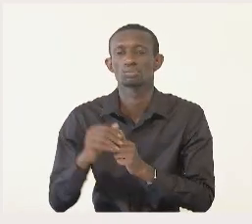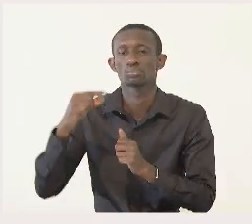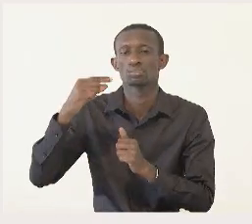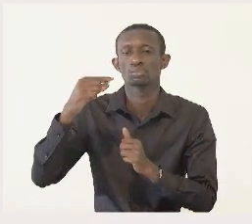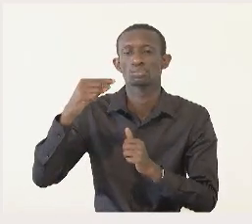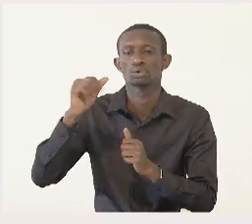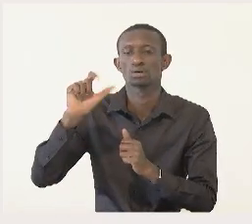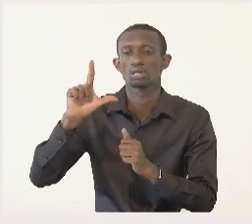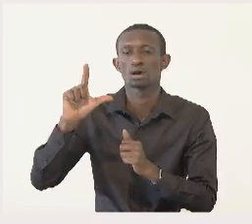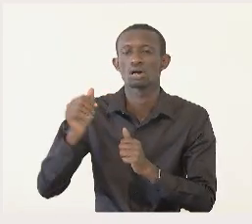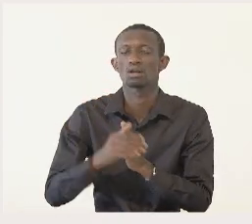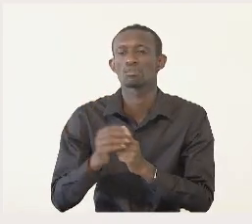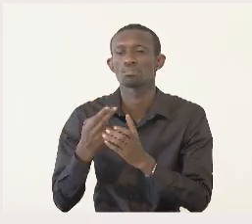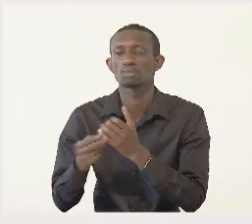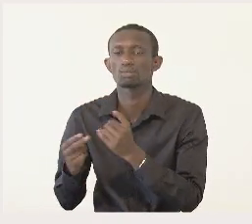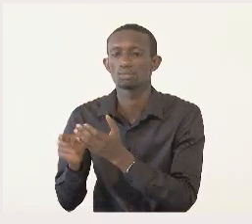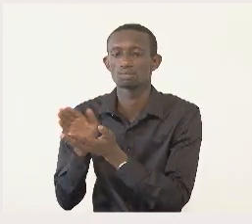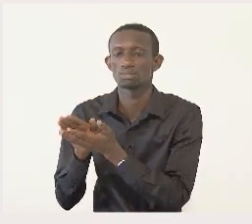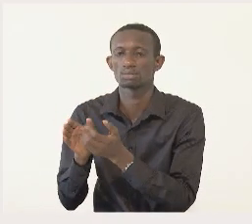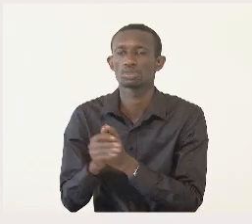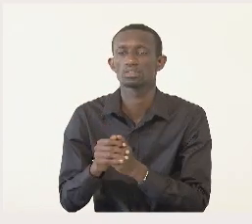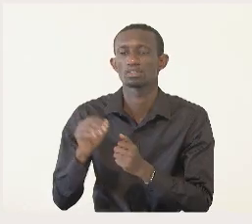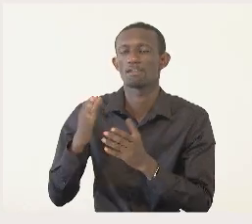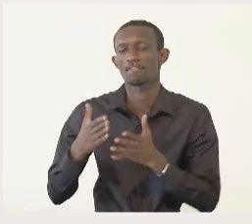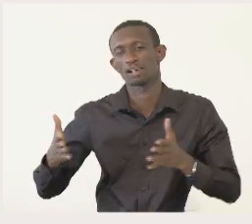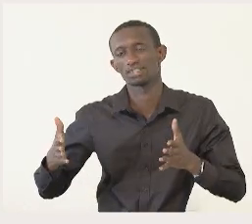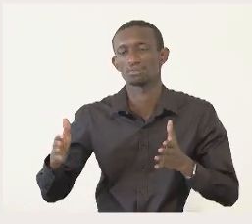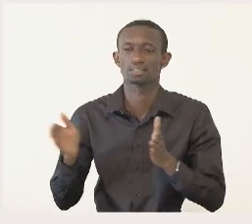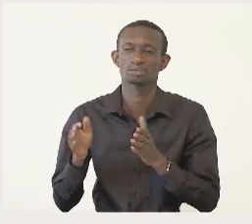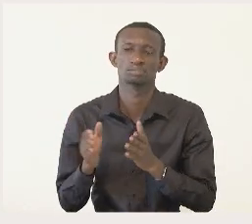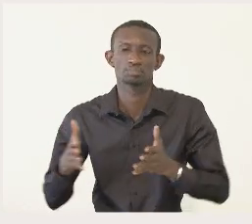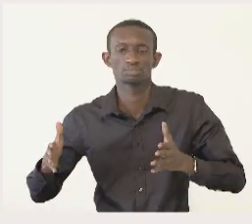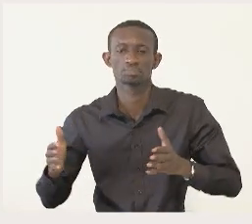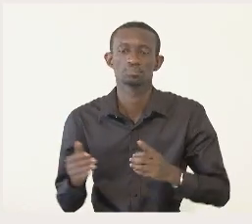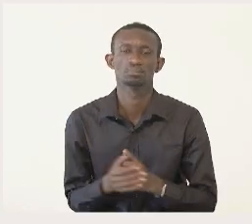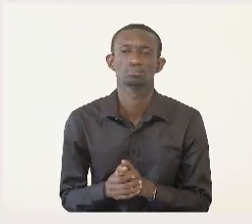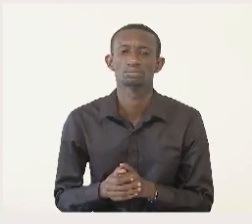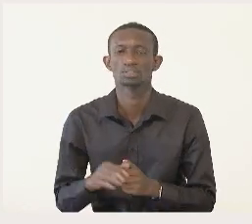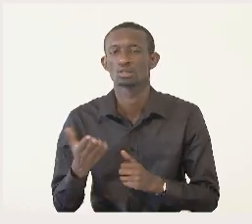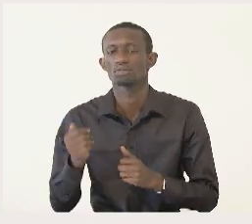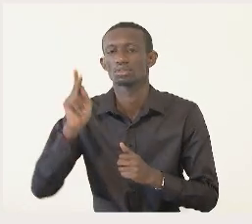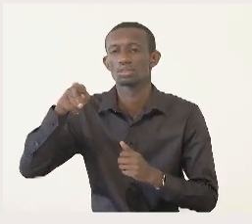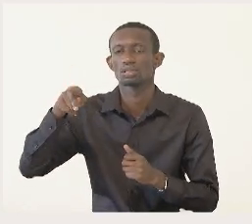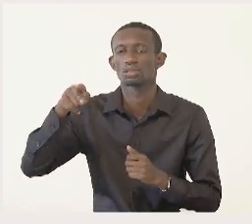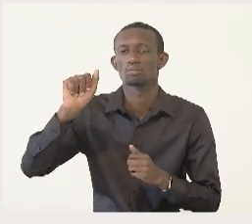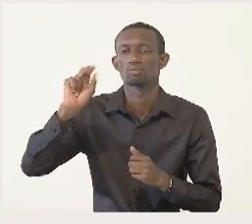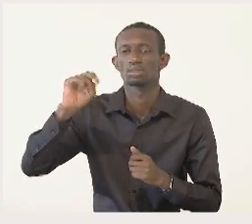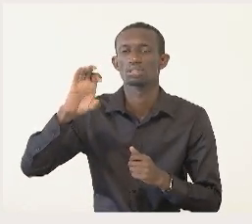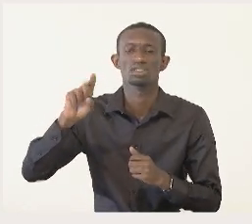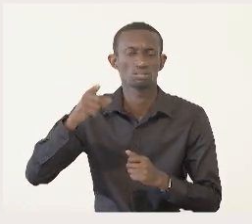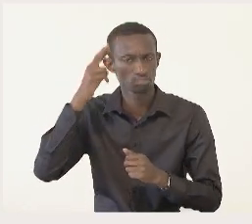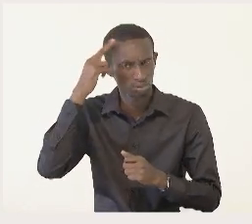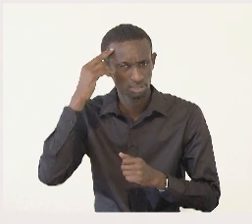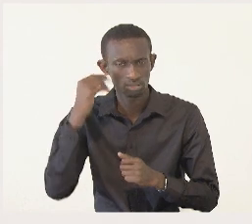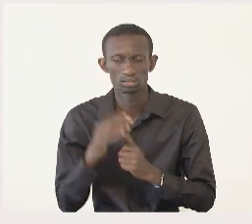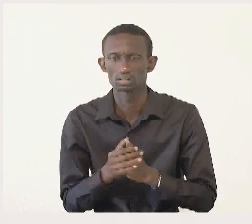breaking large droplets of fat into small droplets of fats. We also have the pancreas, and you know pancreas